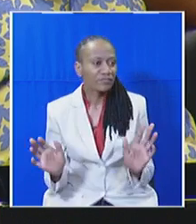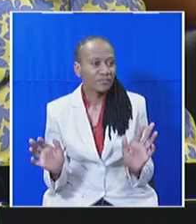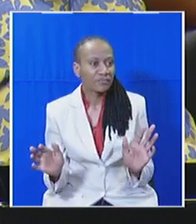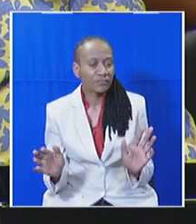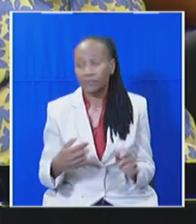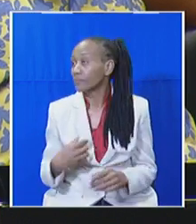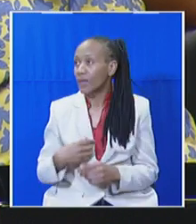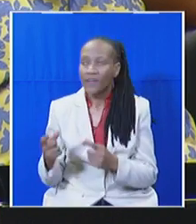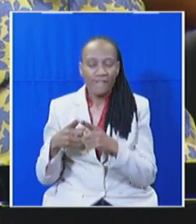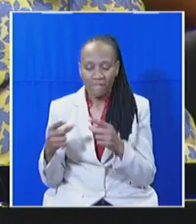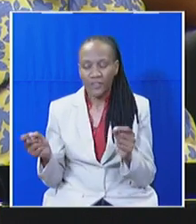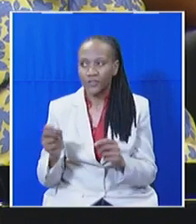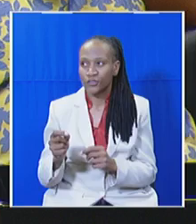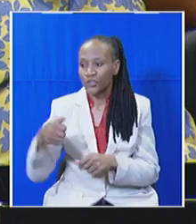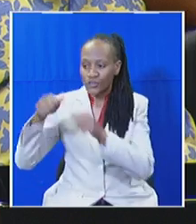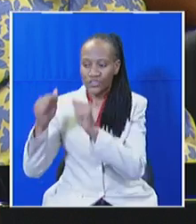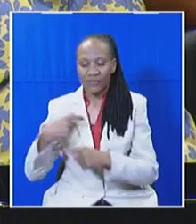I've answered the question, Madam Chair.